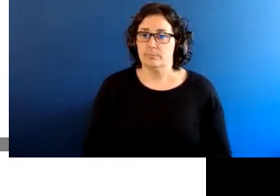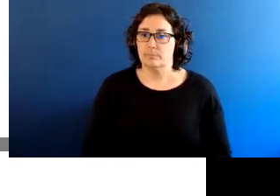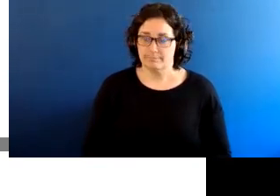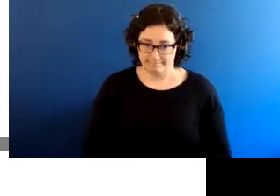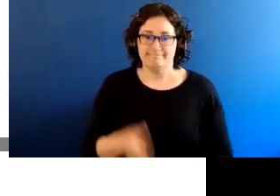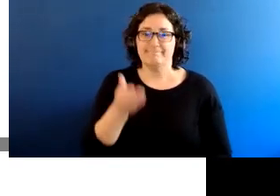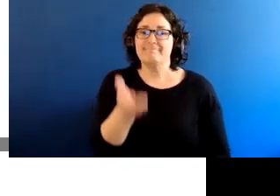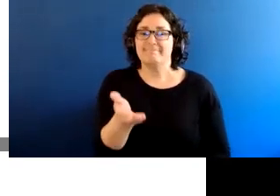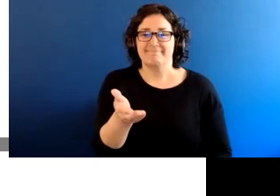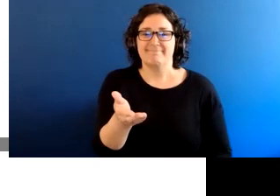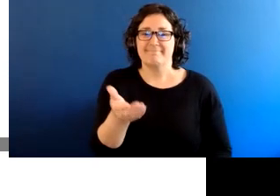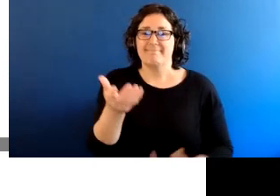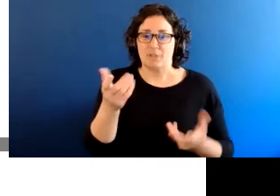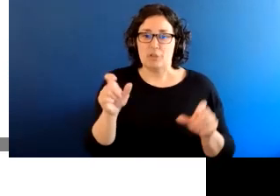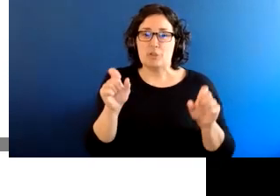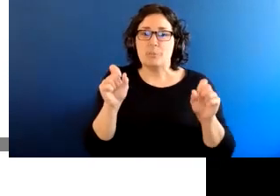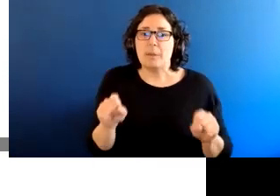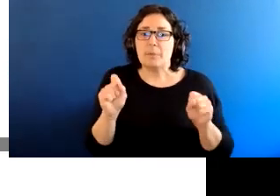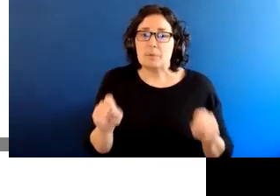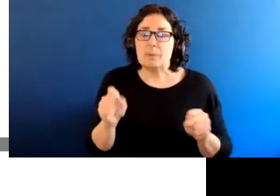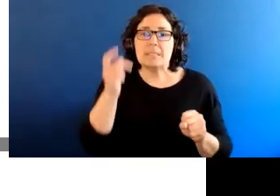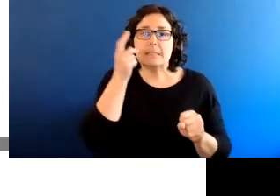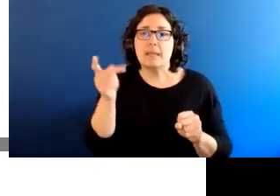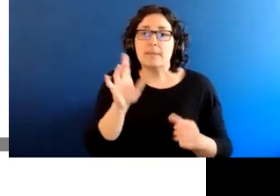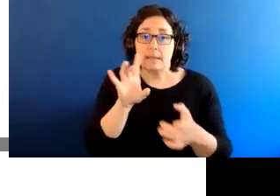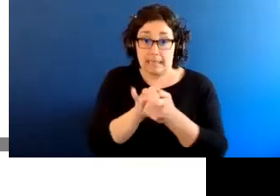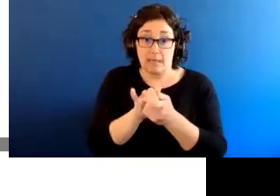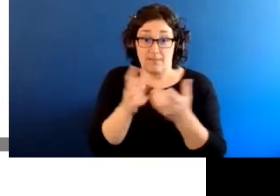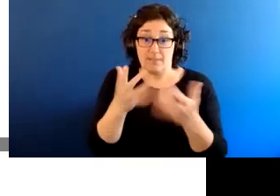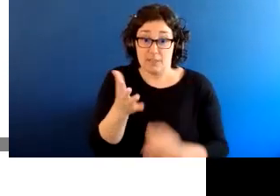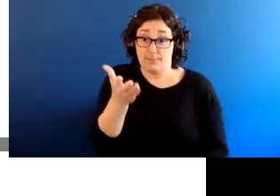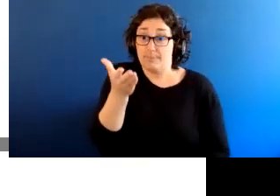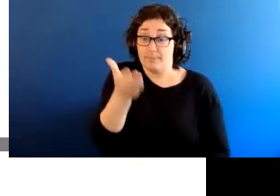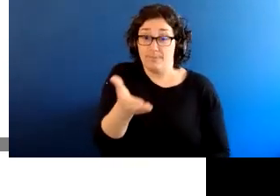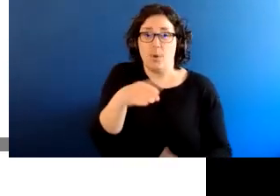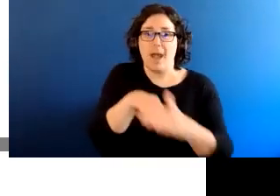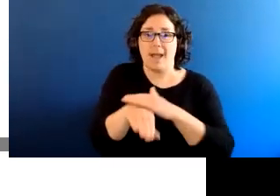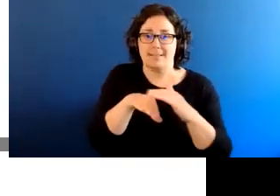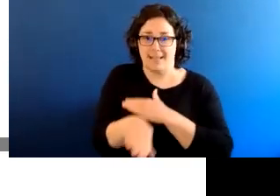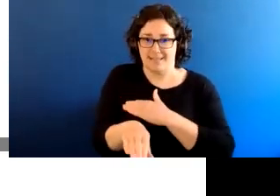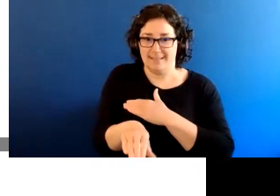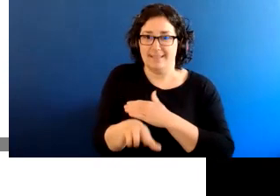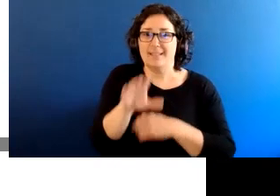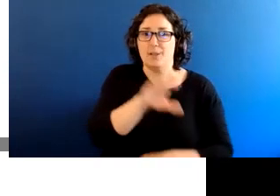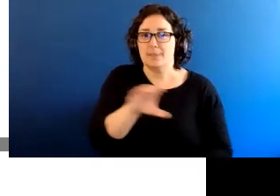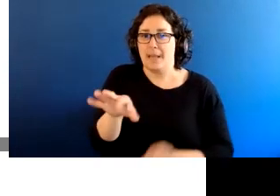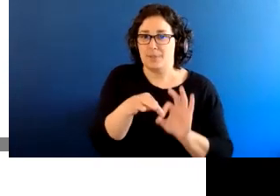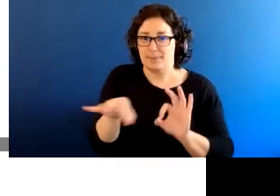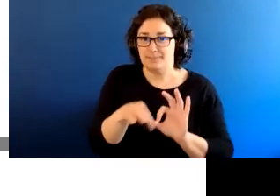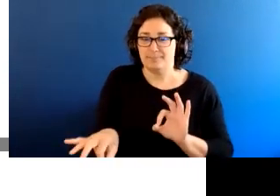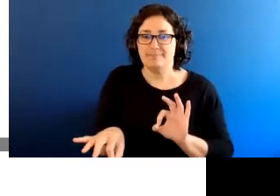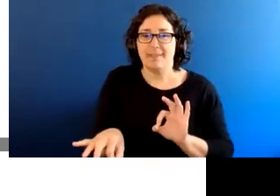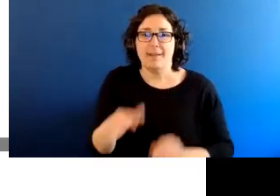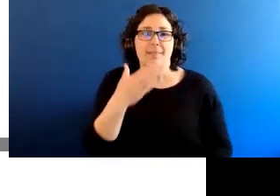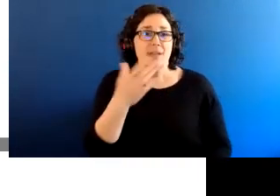There it is. So everyone should be able to see the link in the chat to access that resource. Thank you so much for